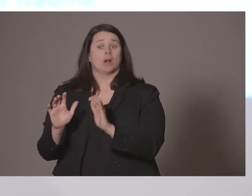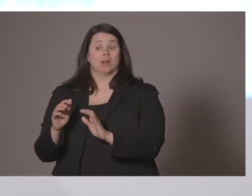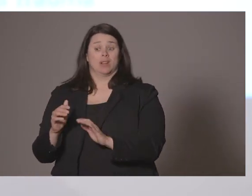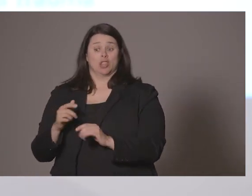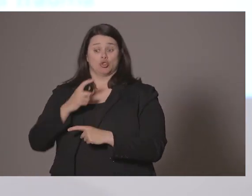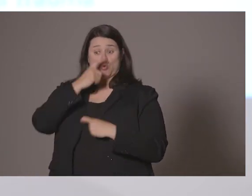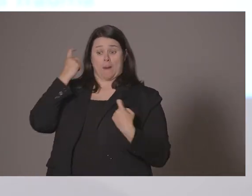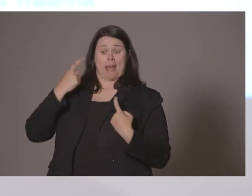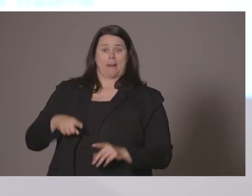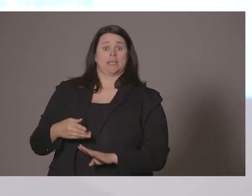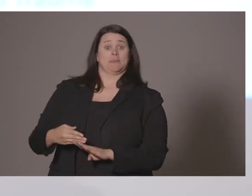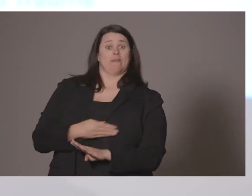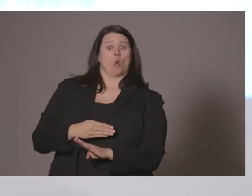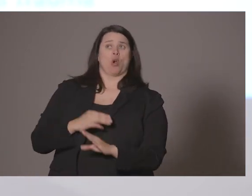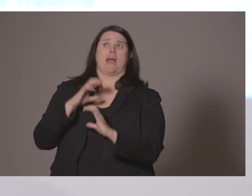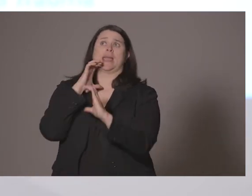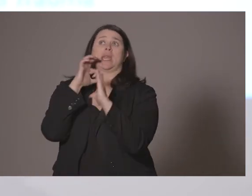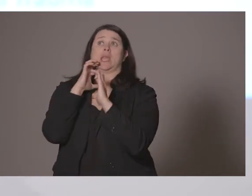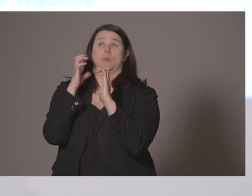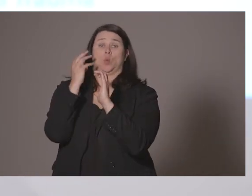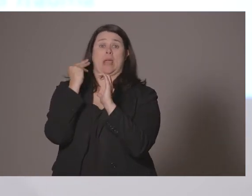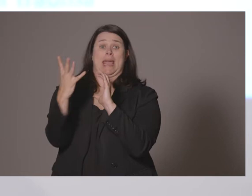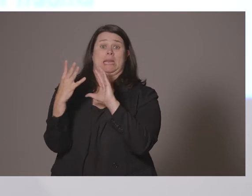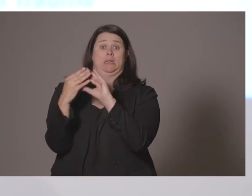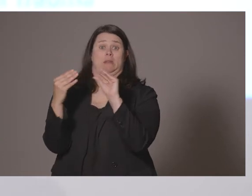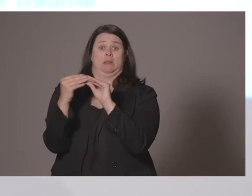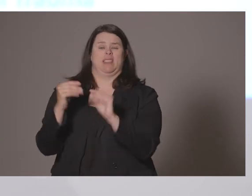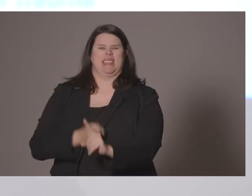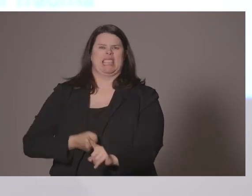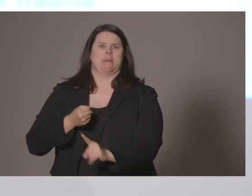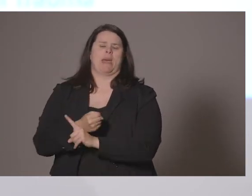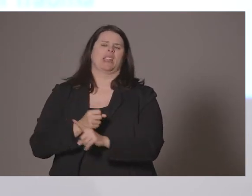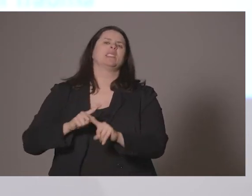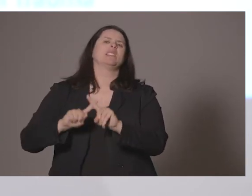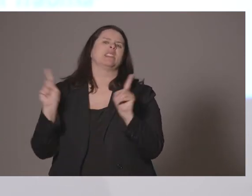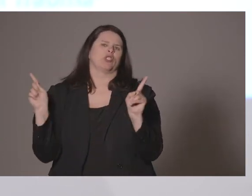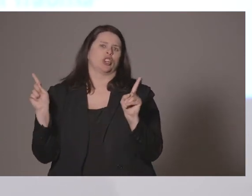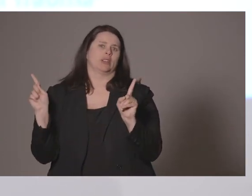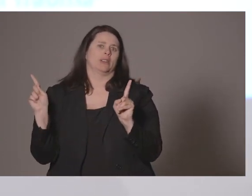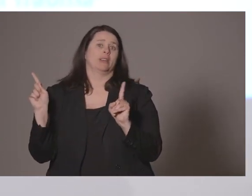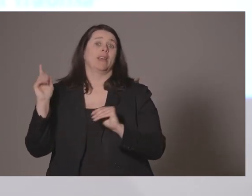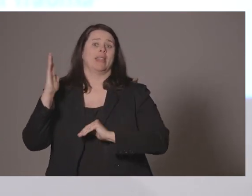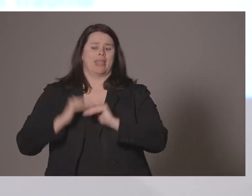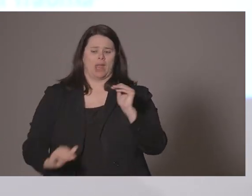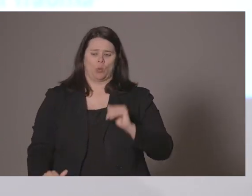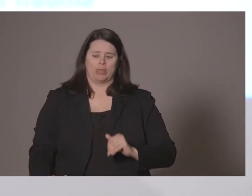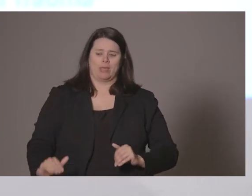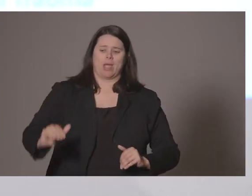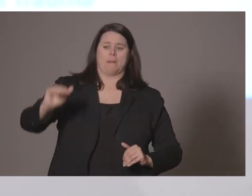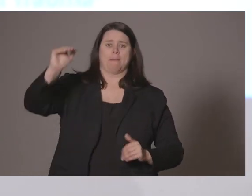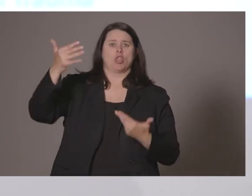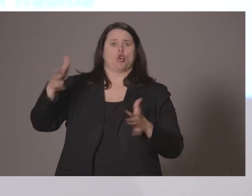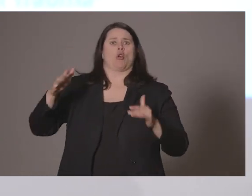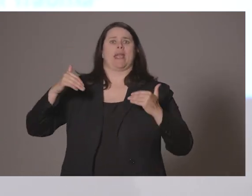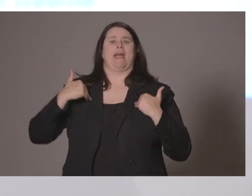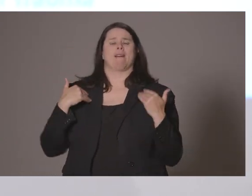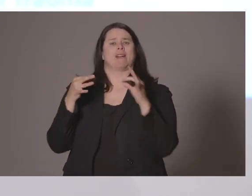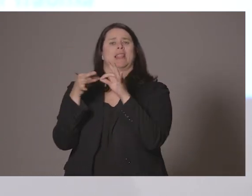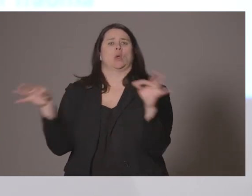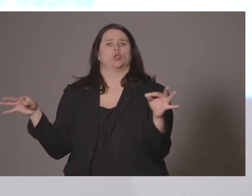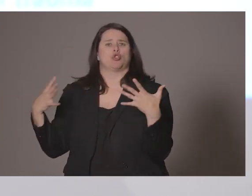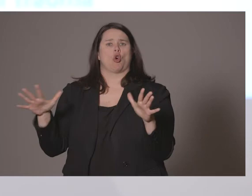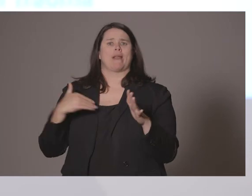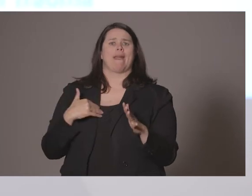traumas have really different impacts than when kids already have the capacity to speak or have words